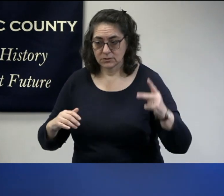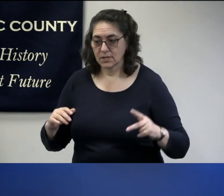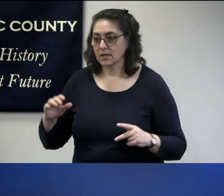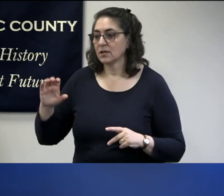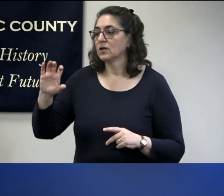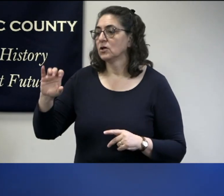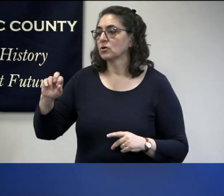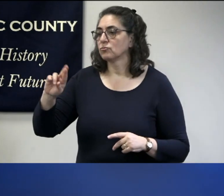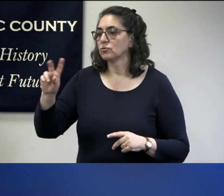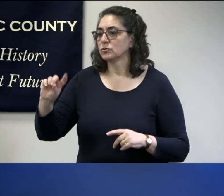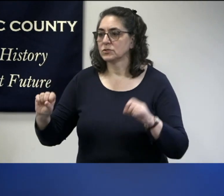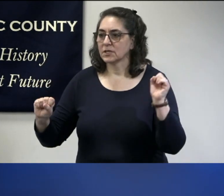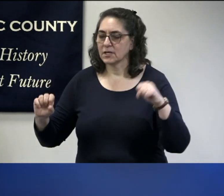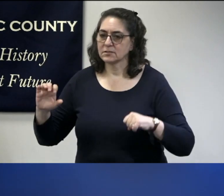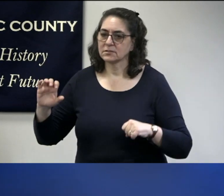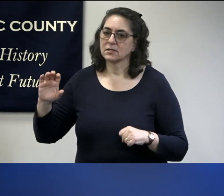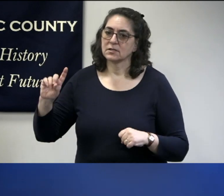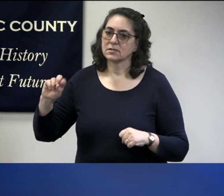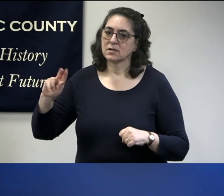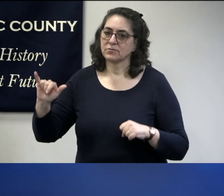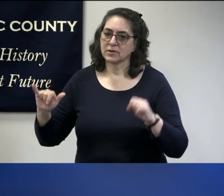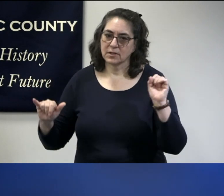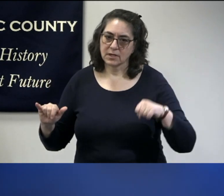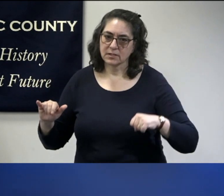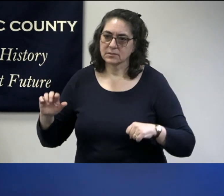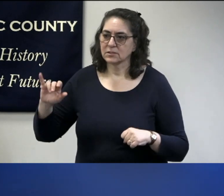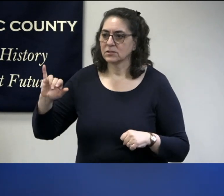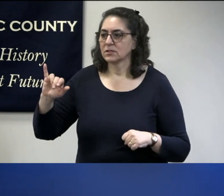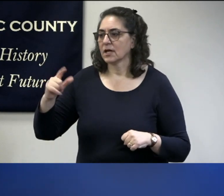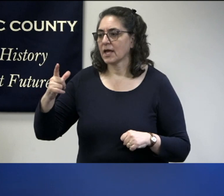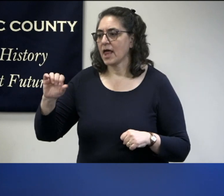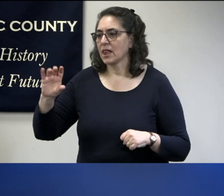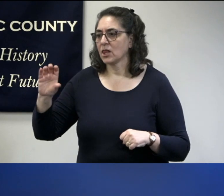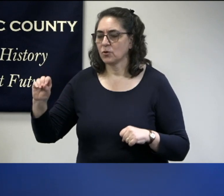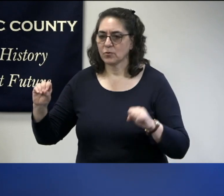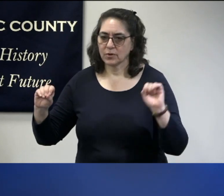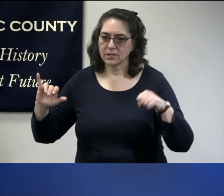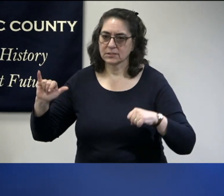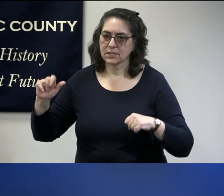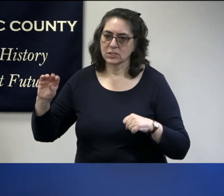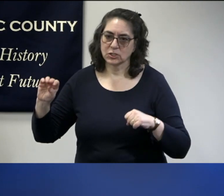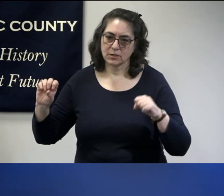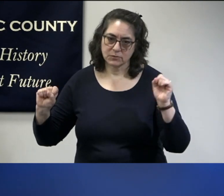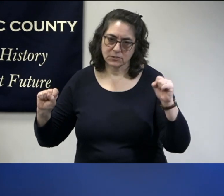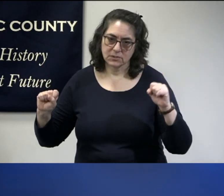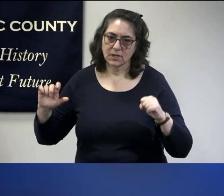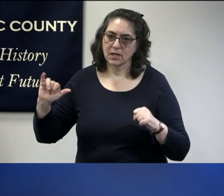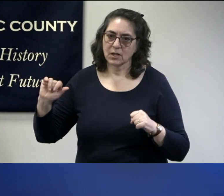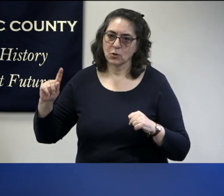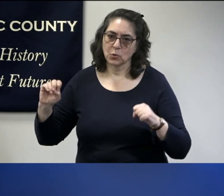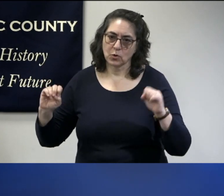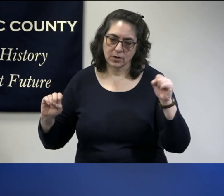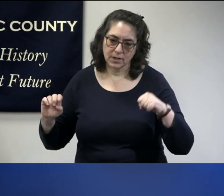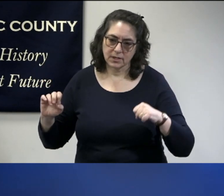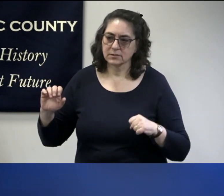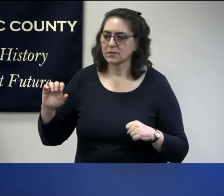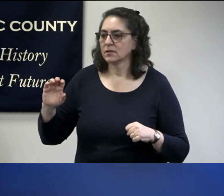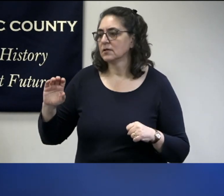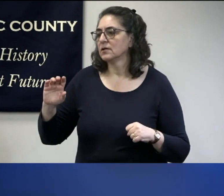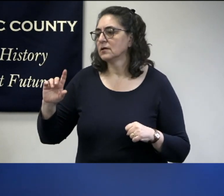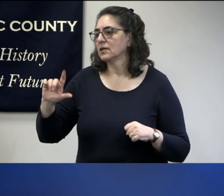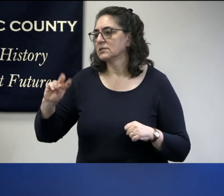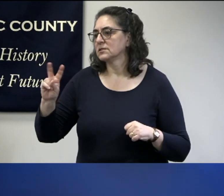Commissioners Cruz? Yes. Duffy? Yes. Gallo? Yes. James? Yes. Lepore? Yes. Deputy Director